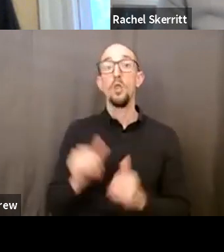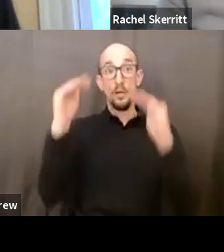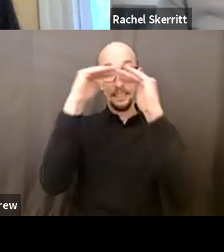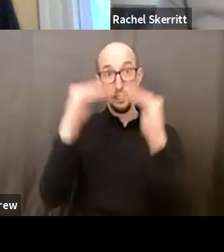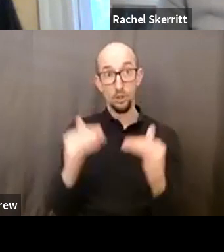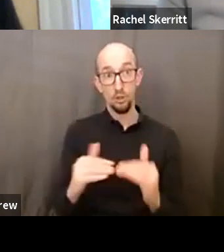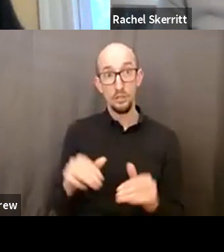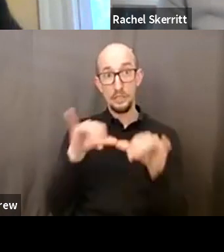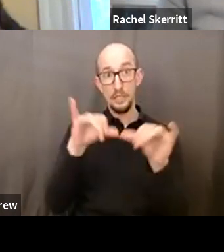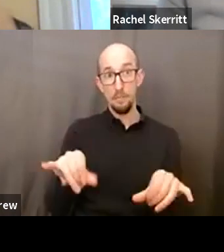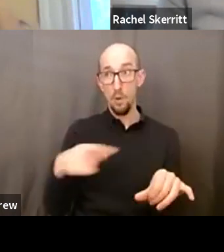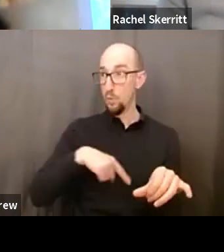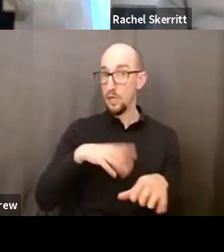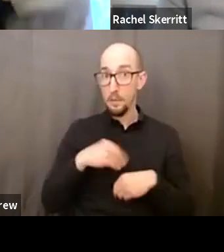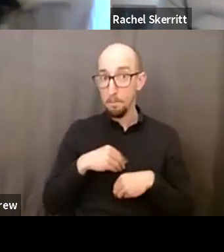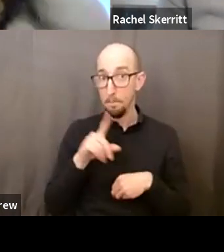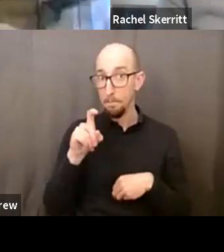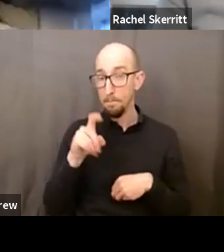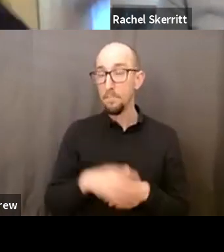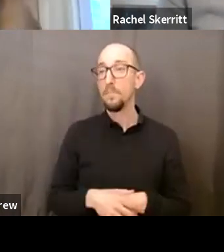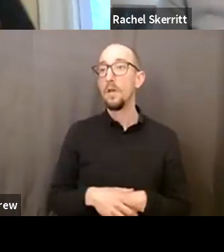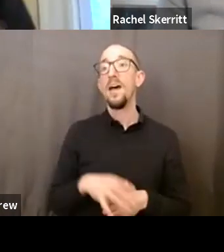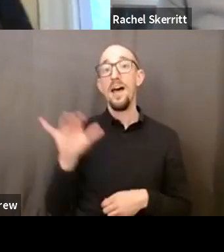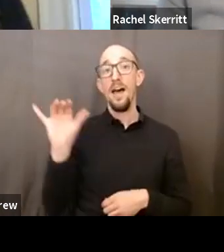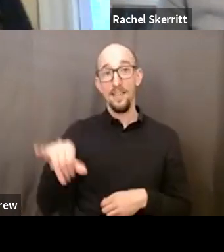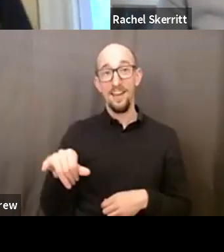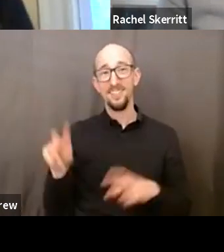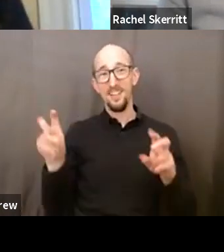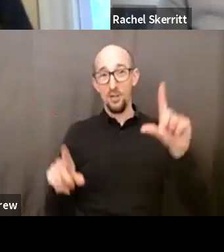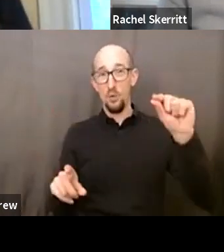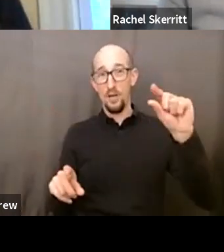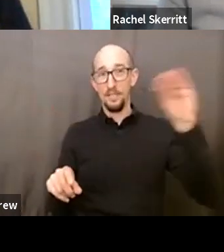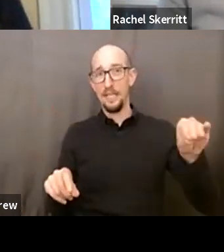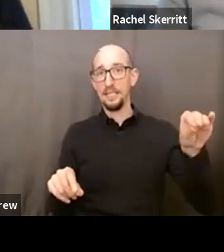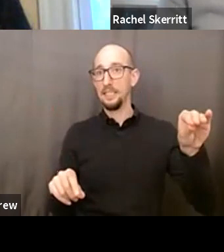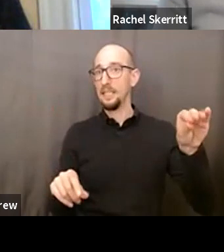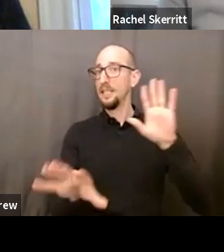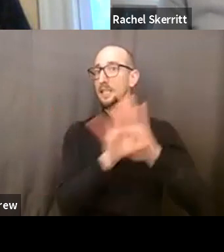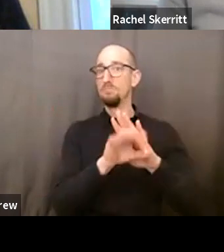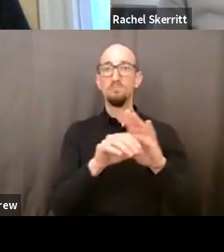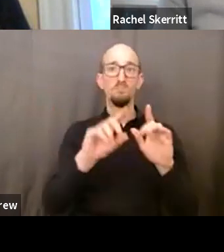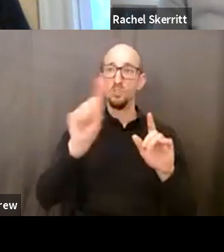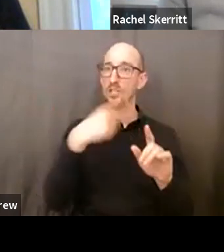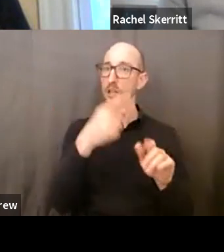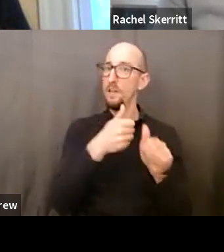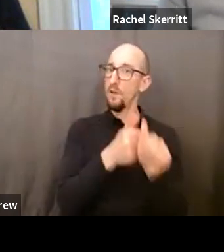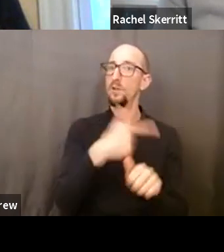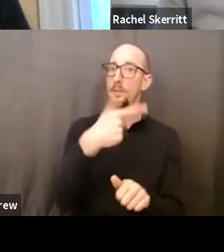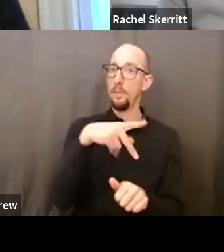whether we buy into whether the 20% is selected strictly on the basis of their grade point